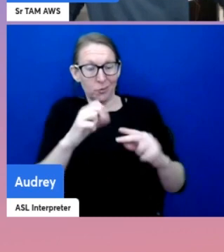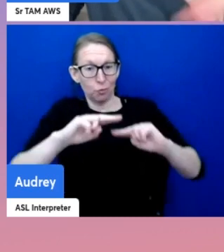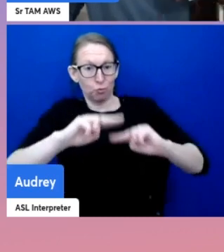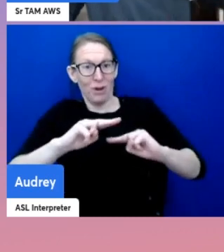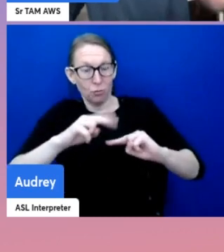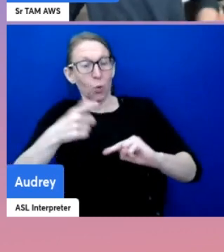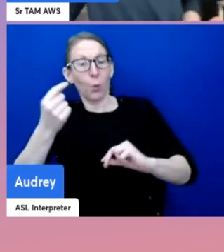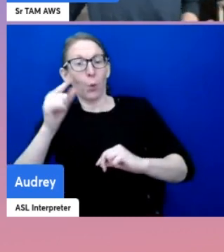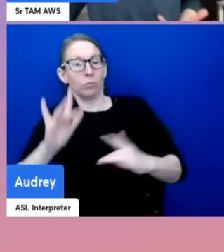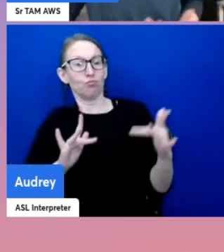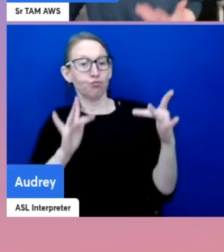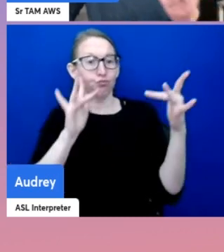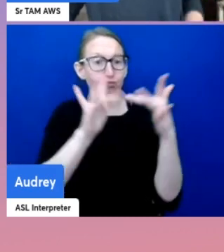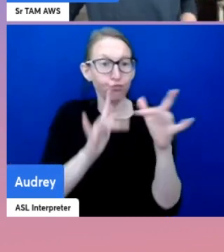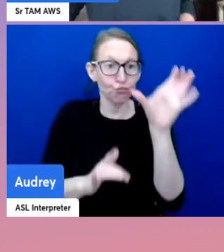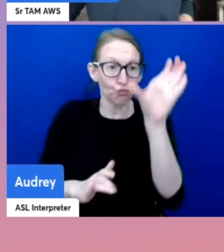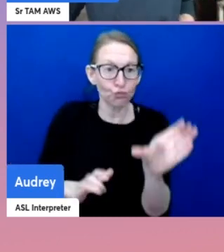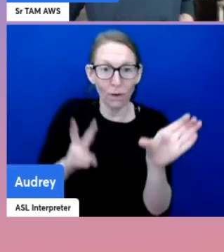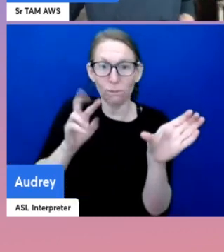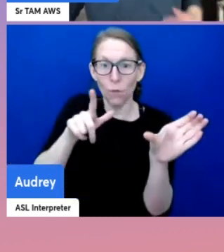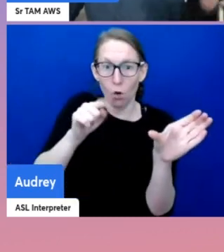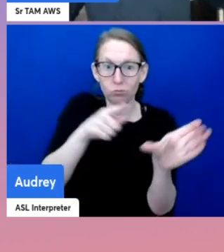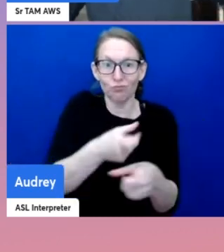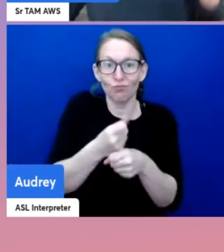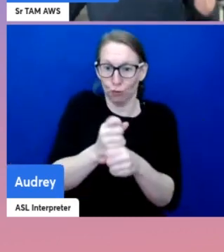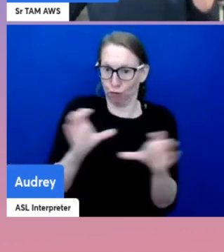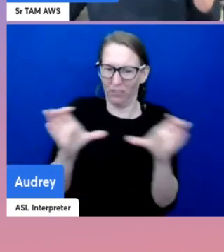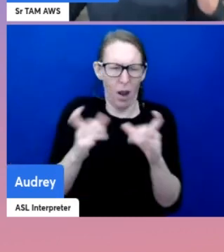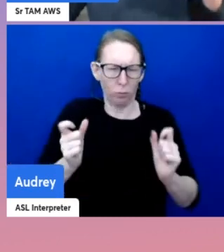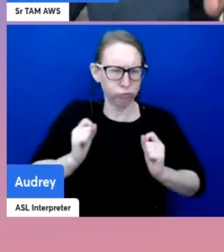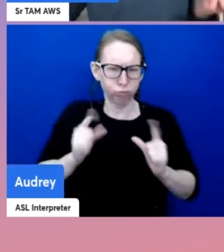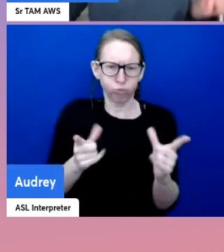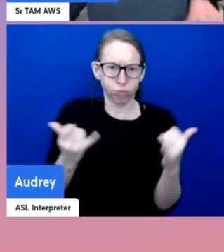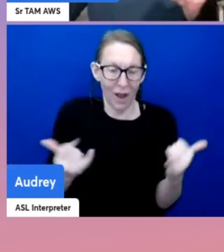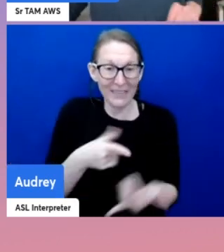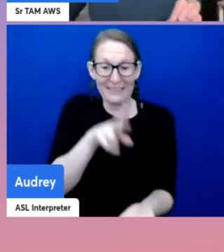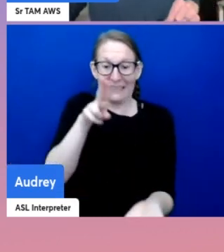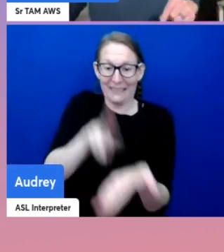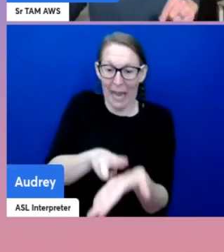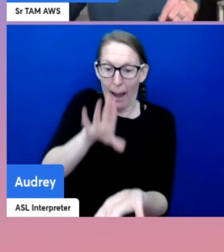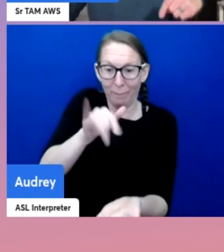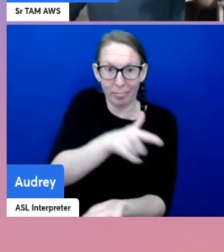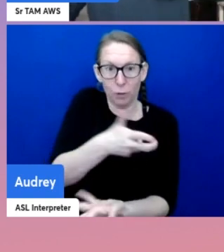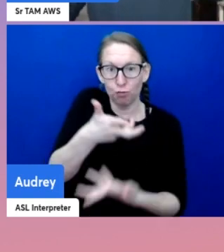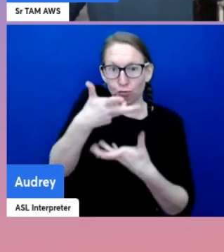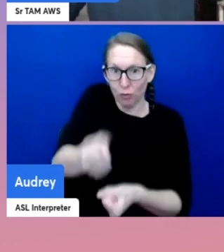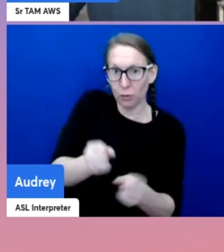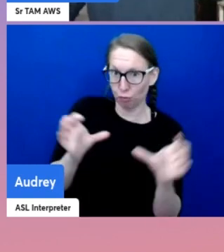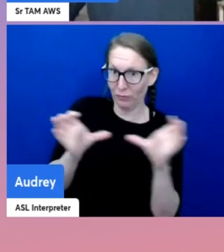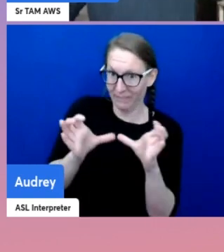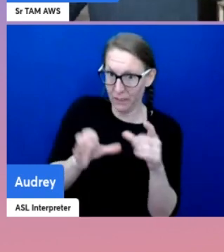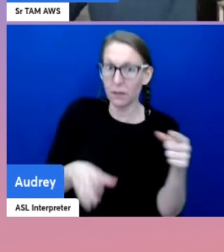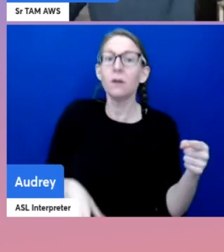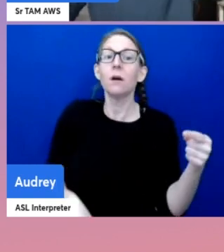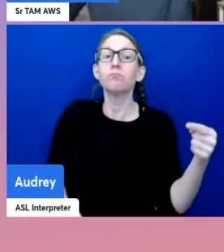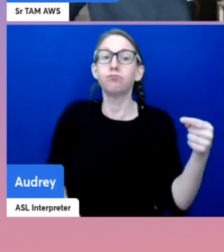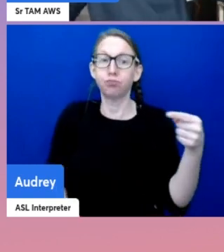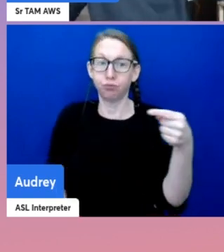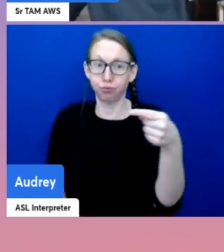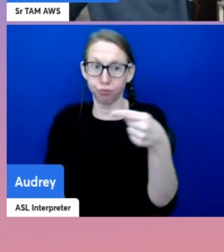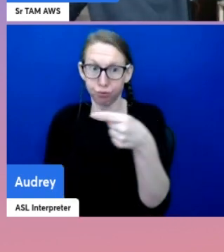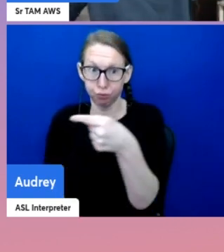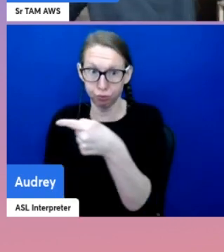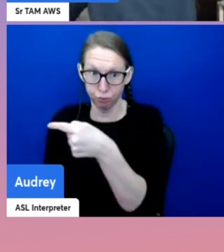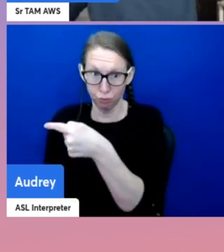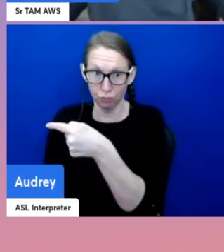Vault. It generates a certificate on the fly that is signed by that trusted root certificate. And then it